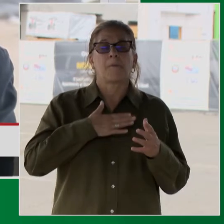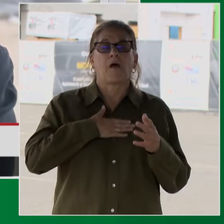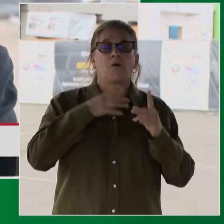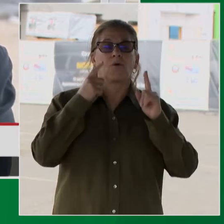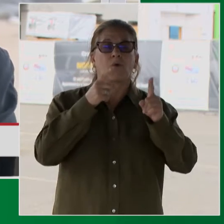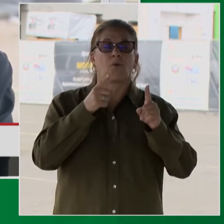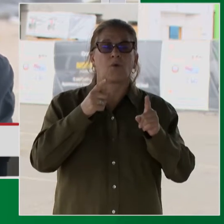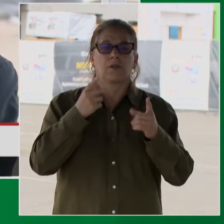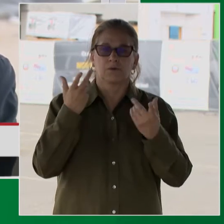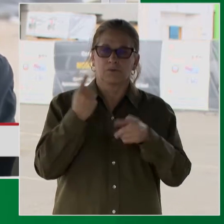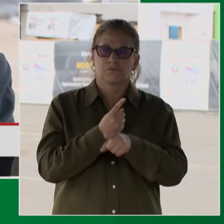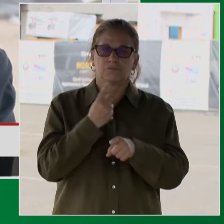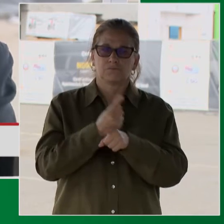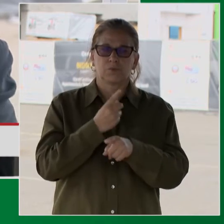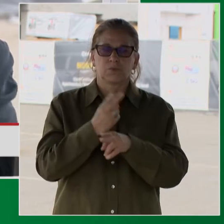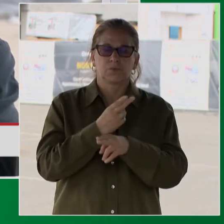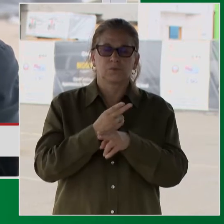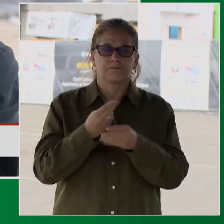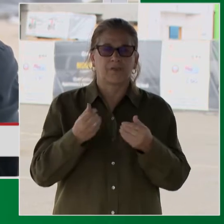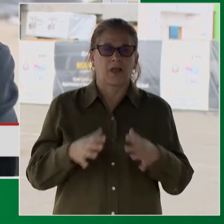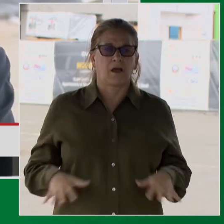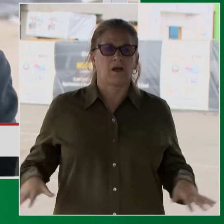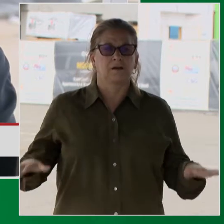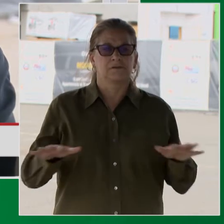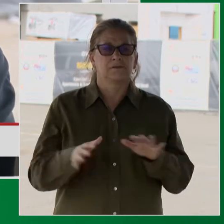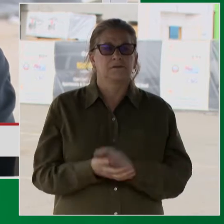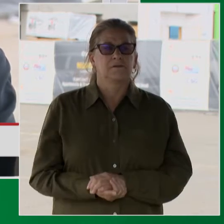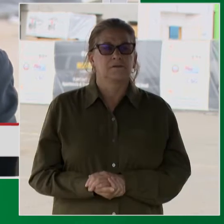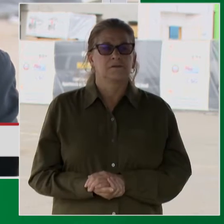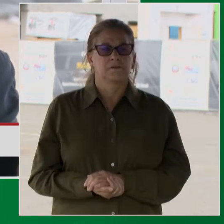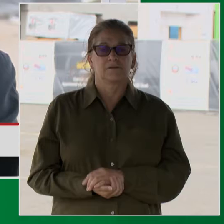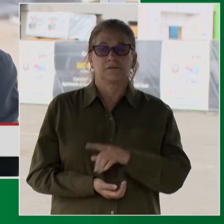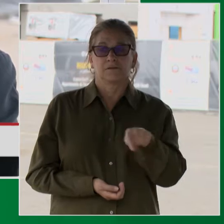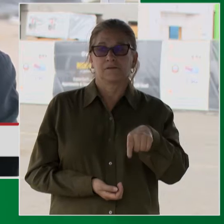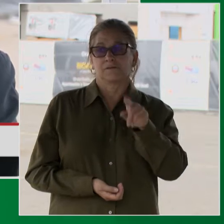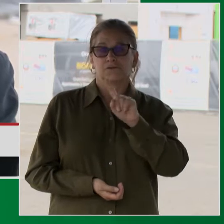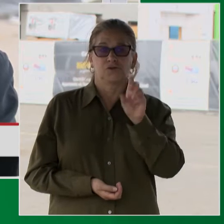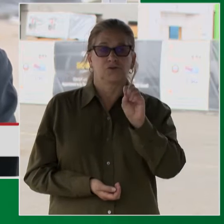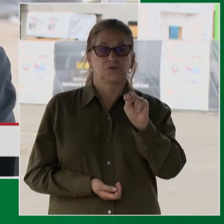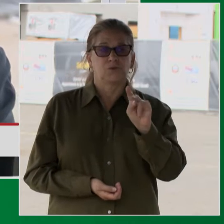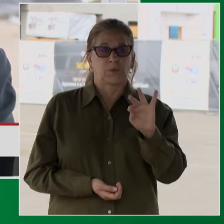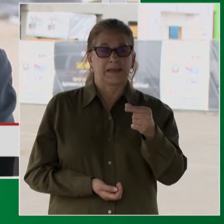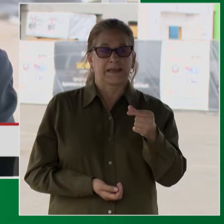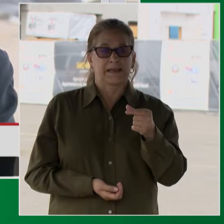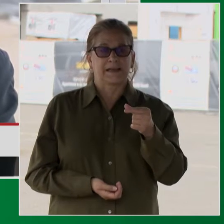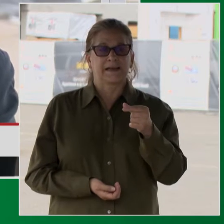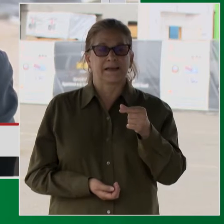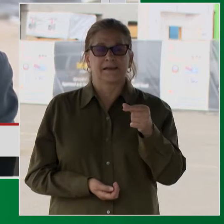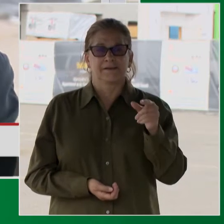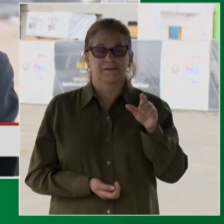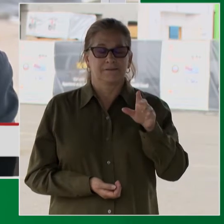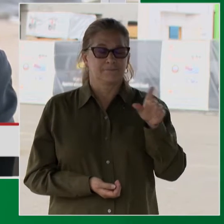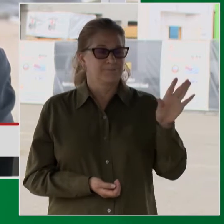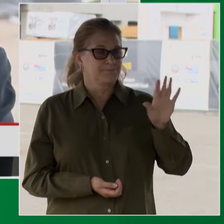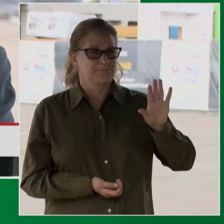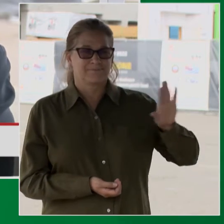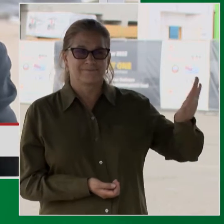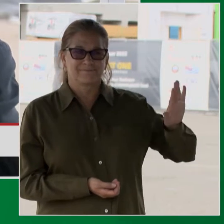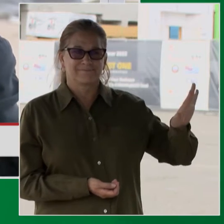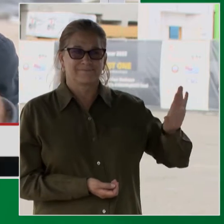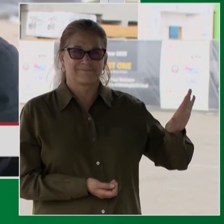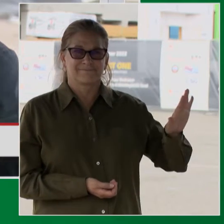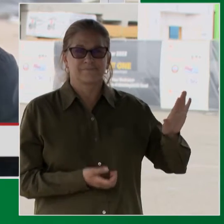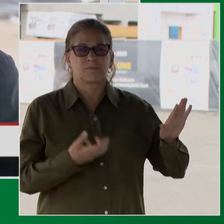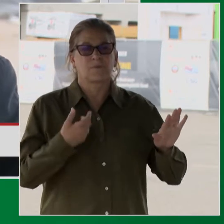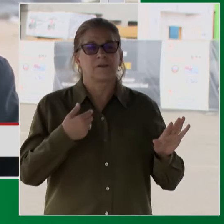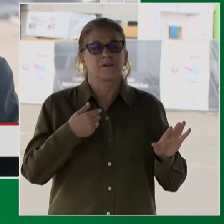works. It is not zoning, and zoning is actually run in the district by the Independent Zoning Commission. It's a little complicated, but zoning